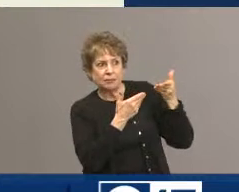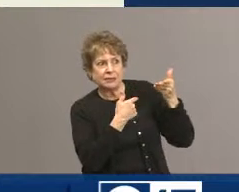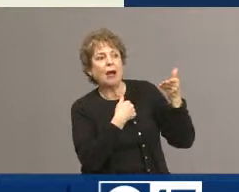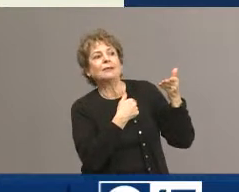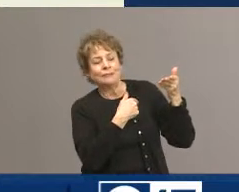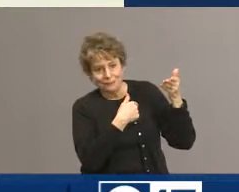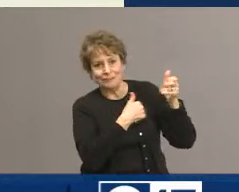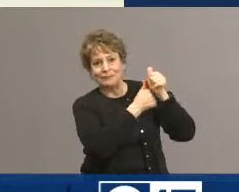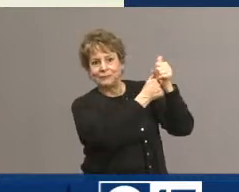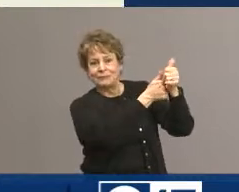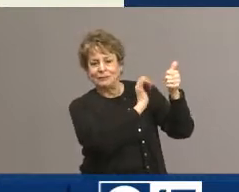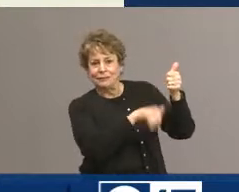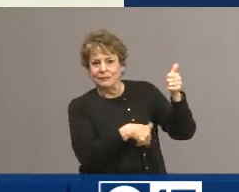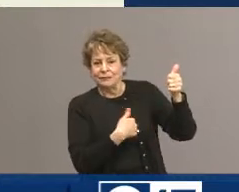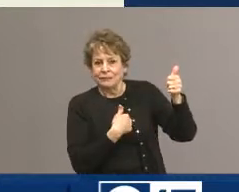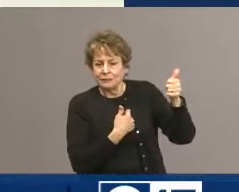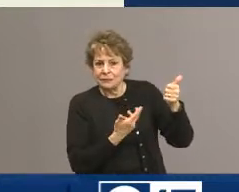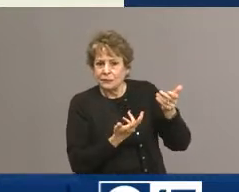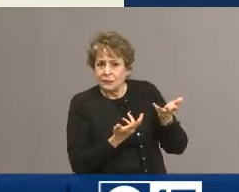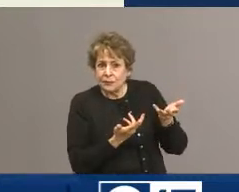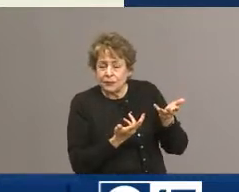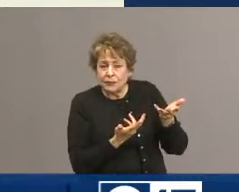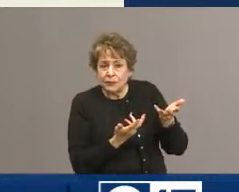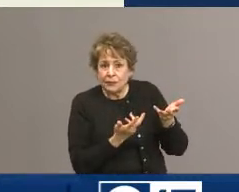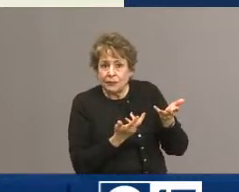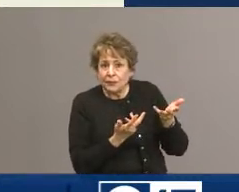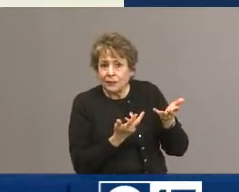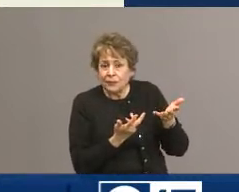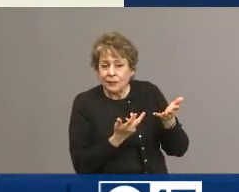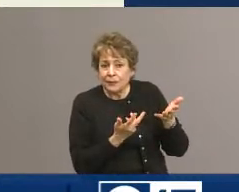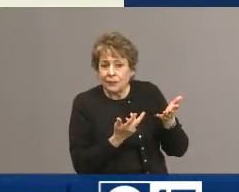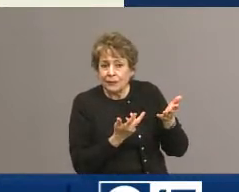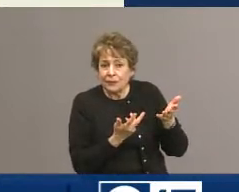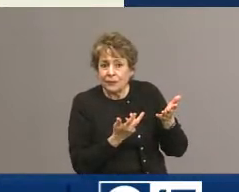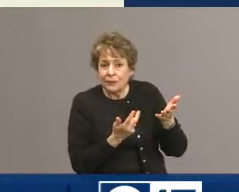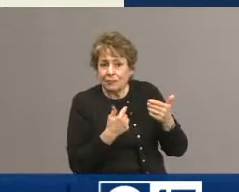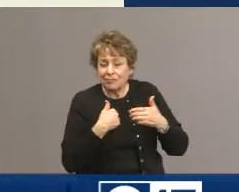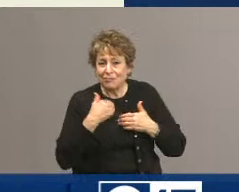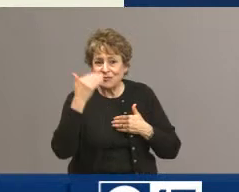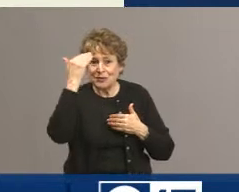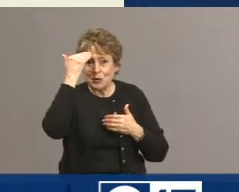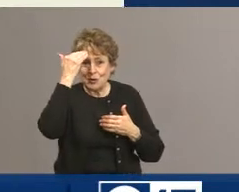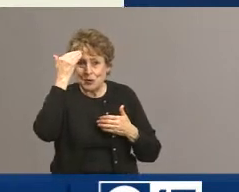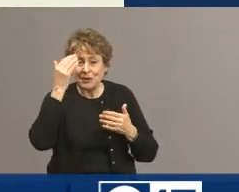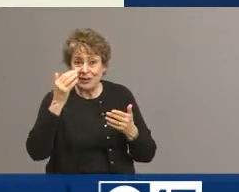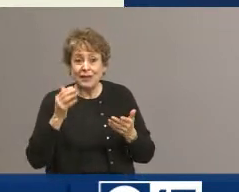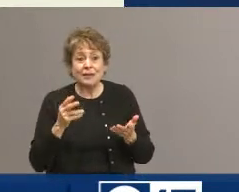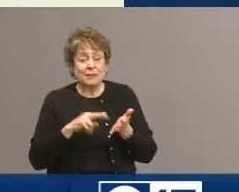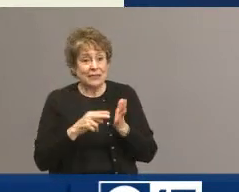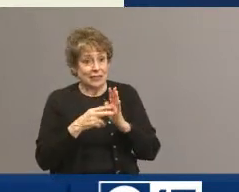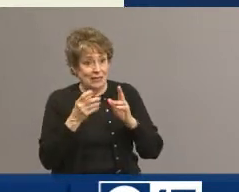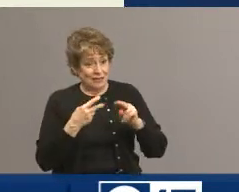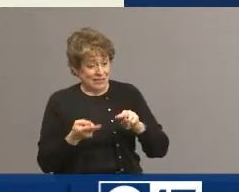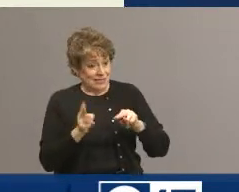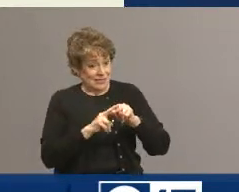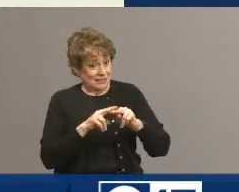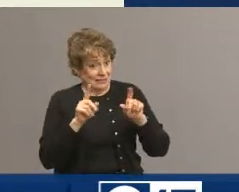tests, a tenfold increase. Arizona will be part of that, and it's something we're going to continue to